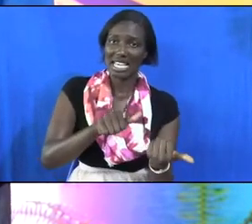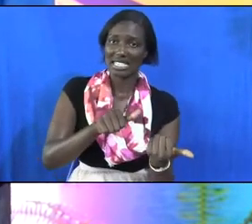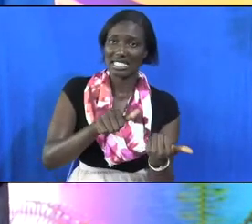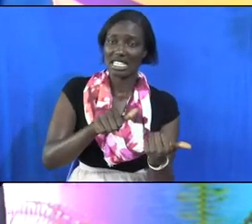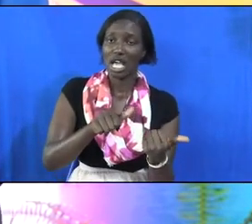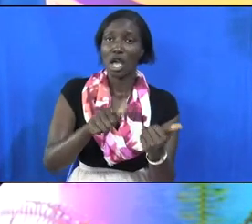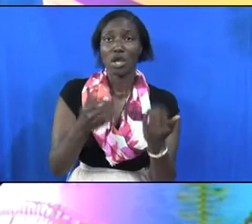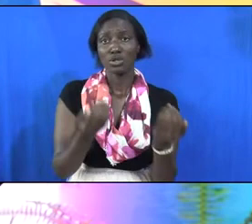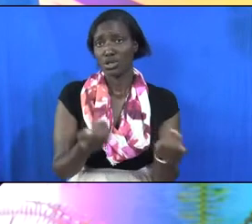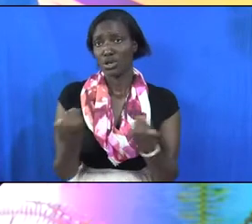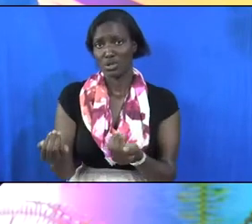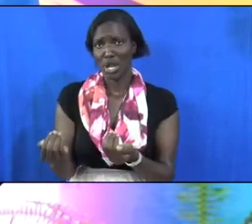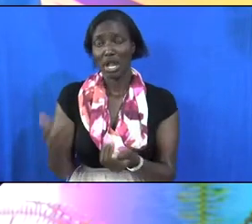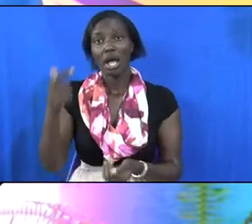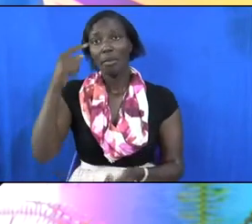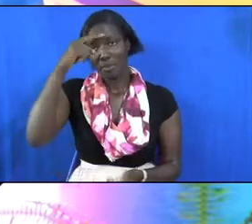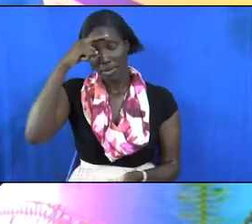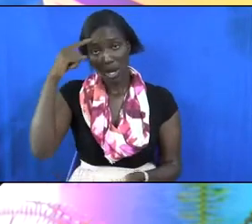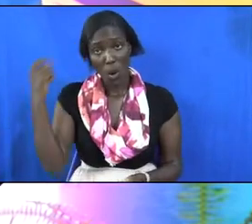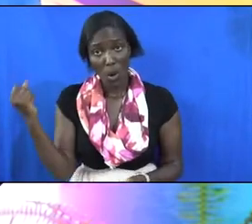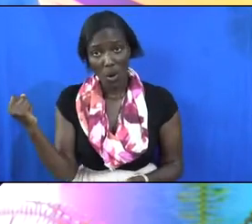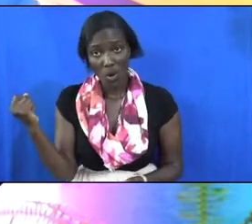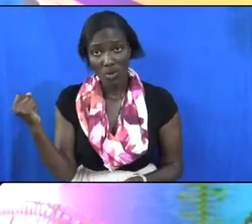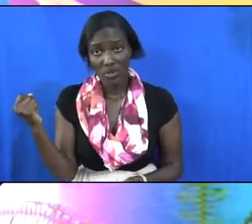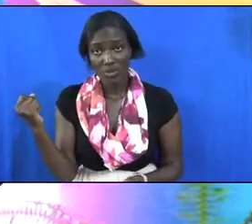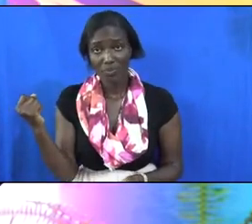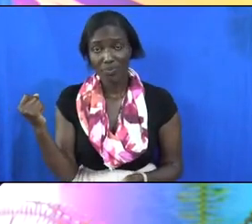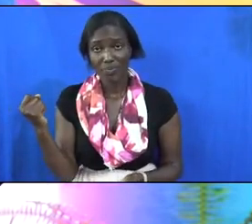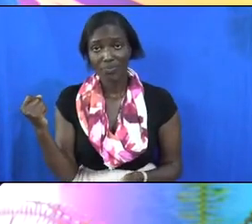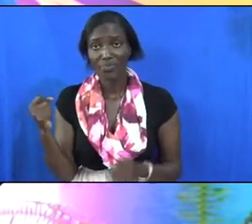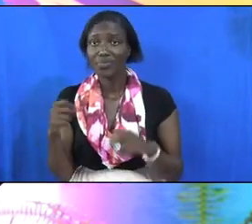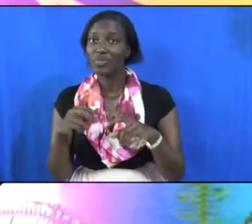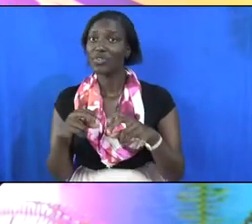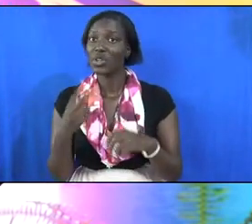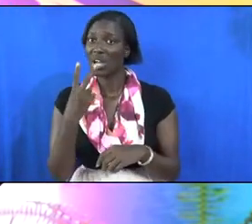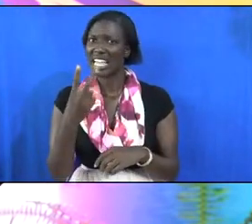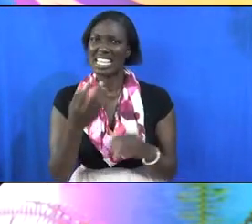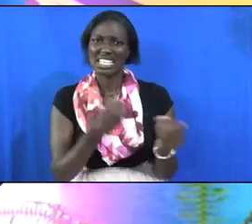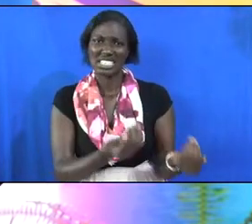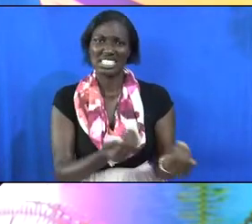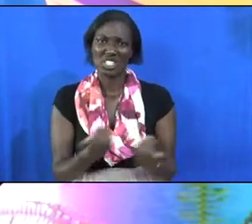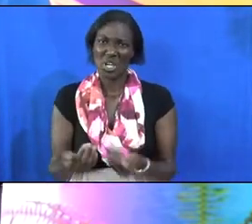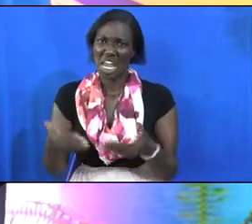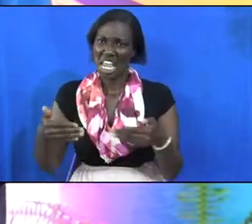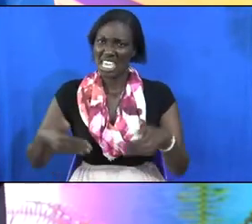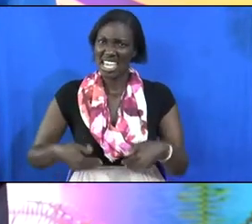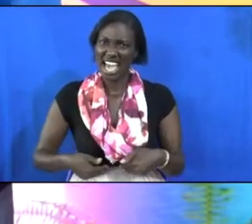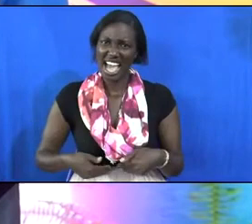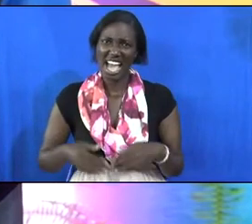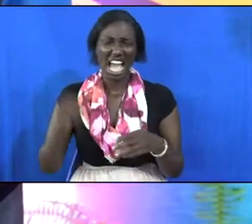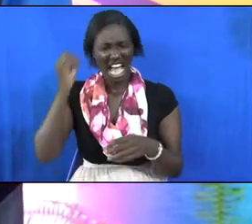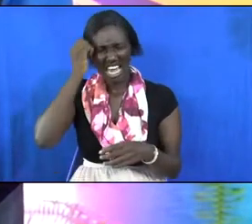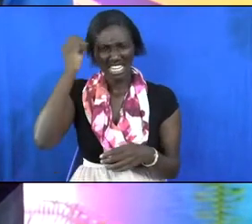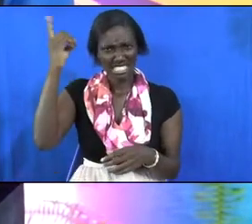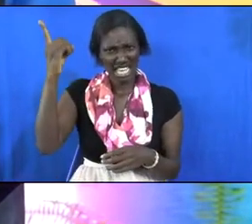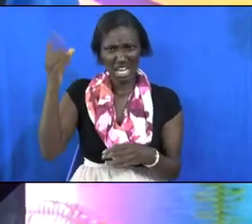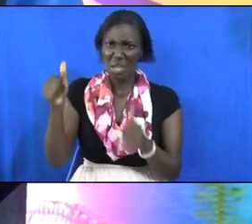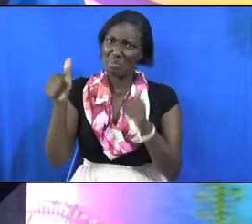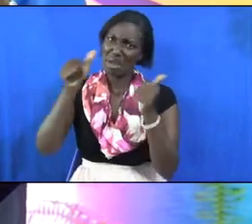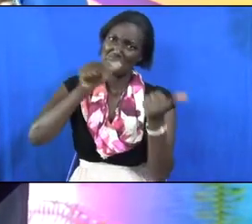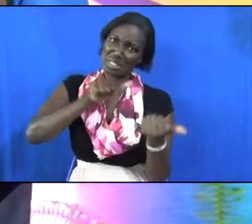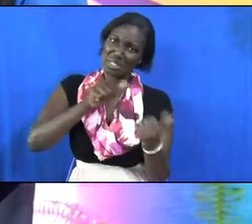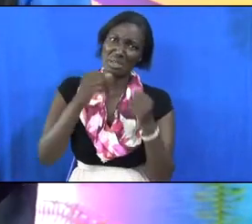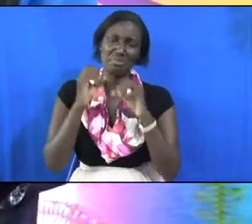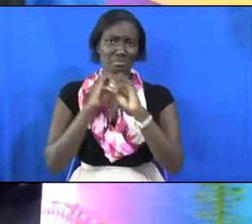to baptize the children. This is because if you look at young children, they still don't understand what baptism is all